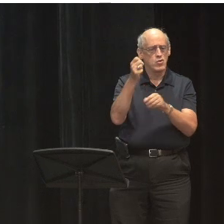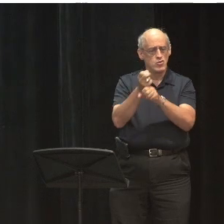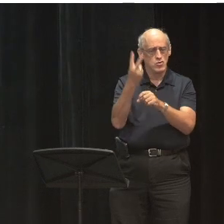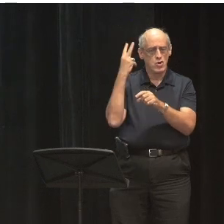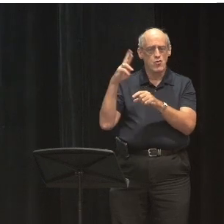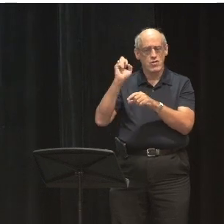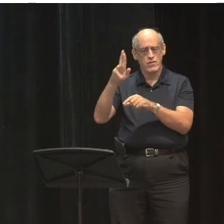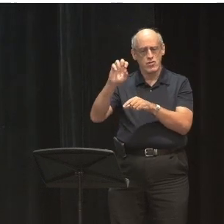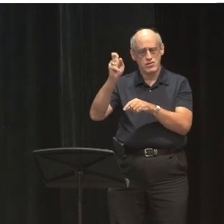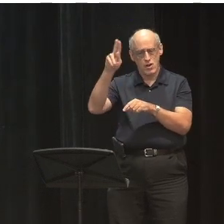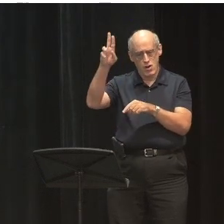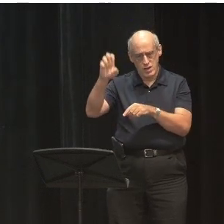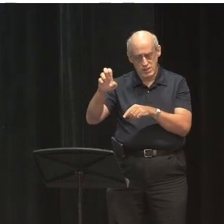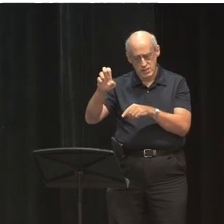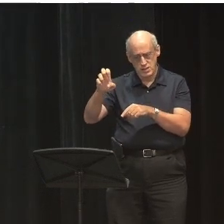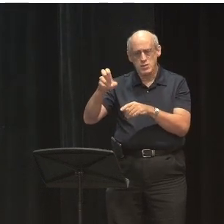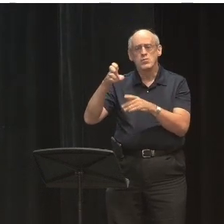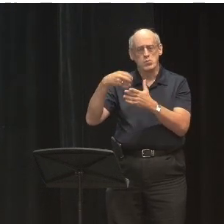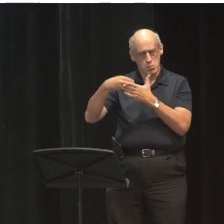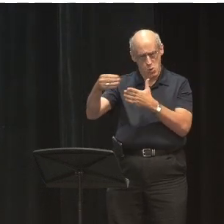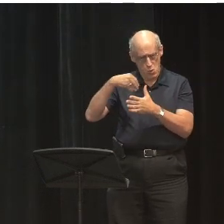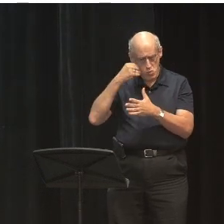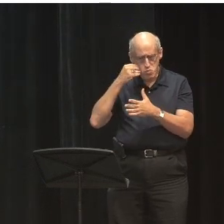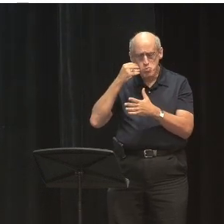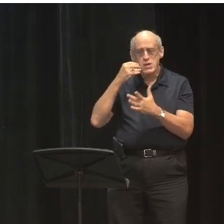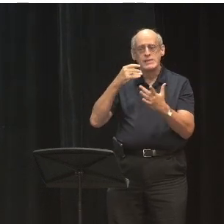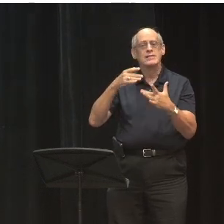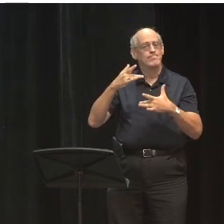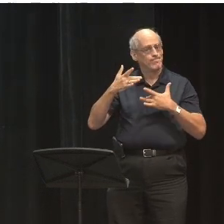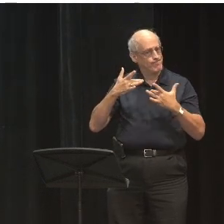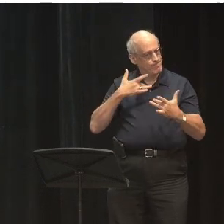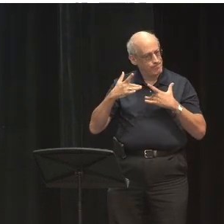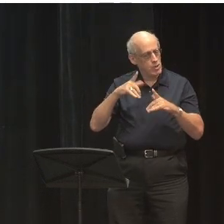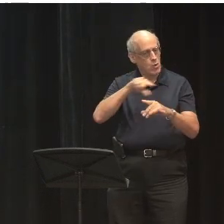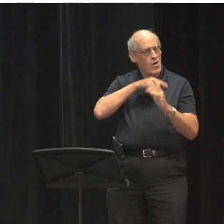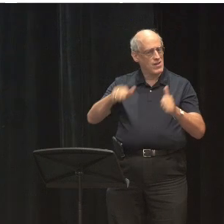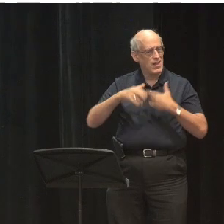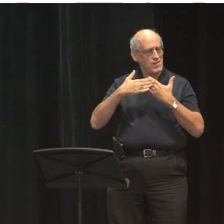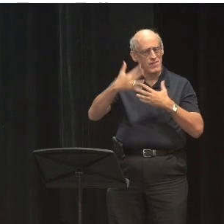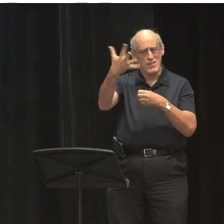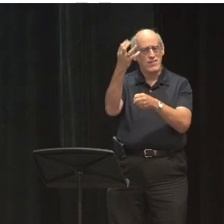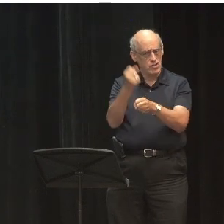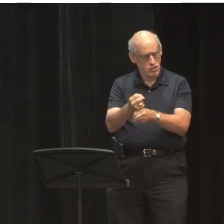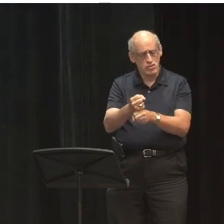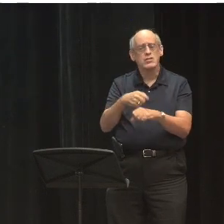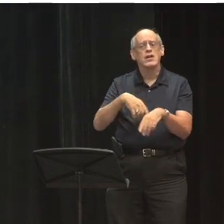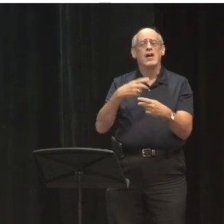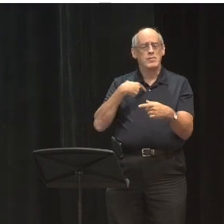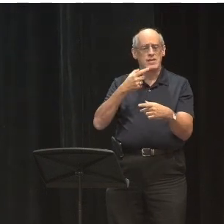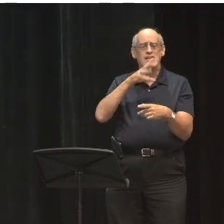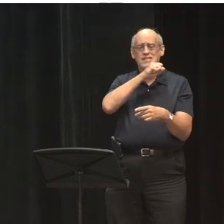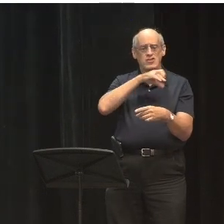River Terrace, 20 River Terrace, and very concerned about the quality of life for the next 5 years. I'm a